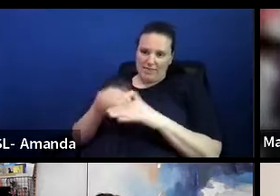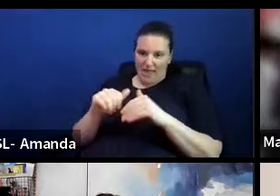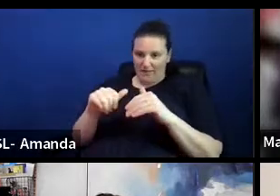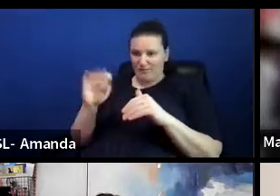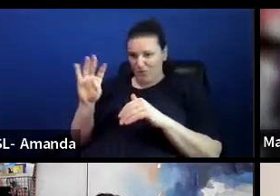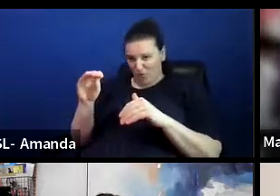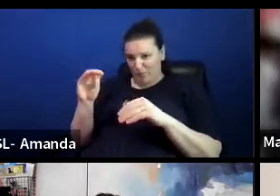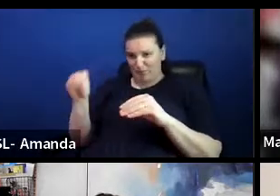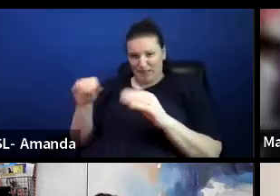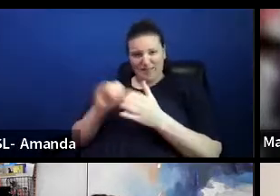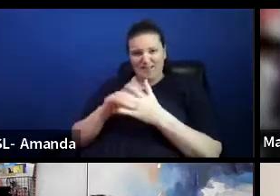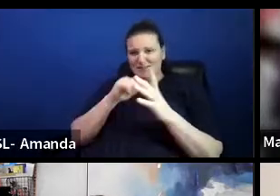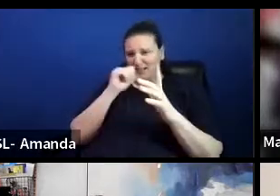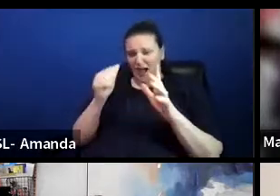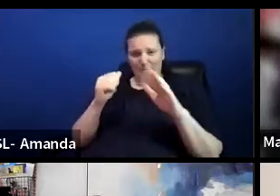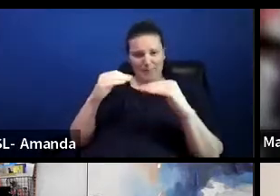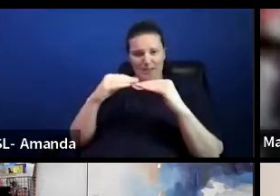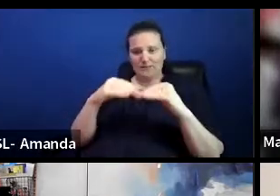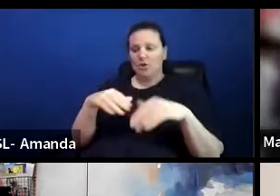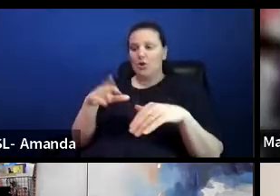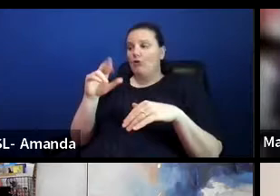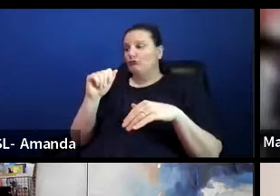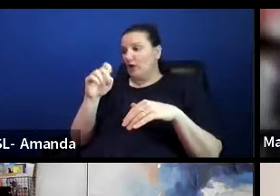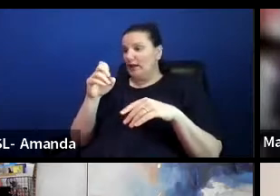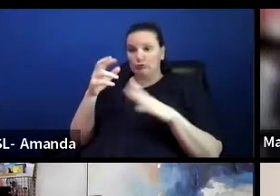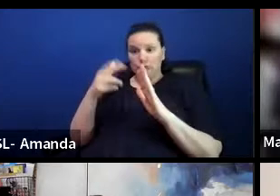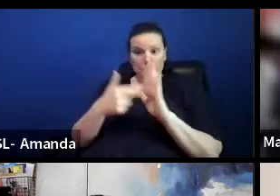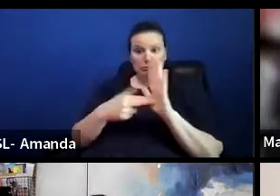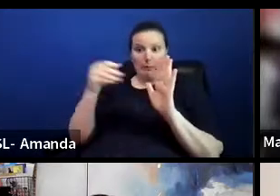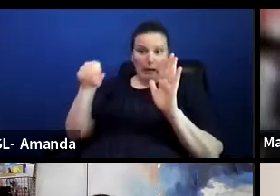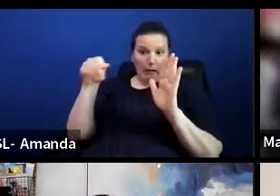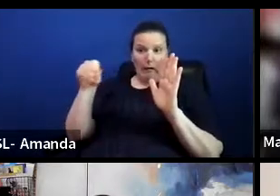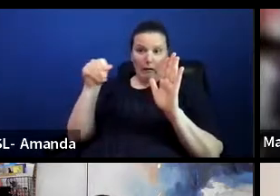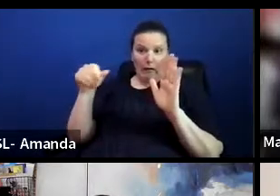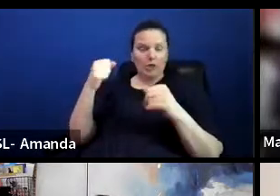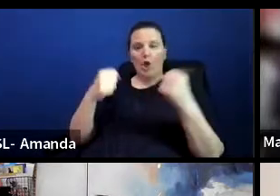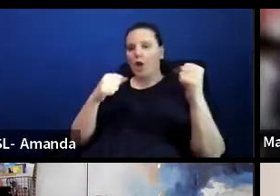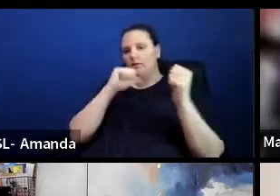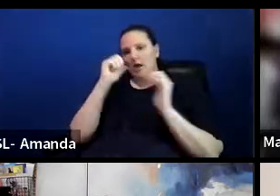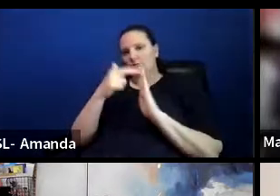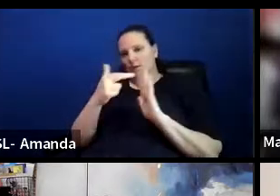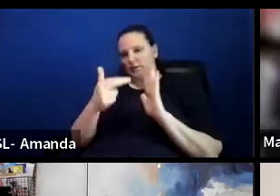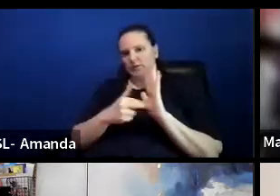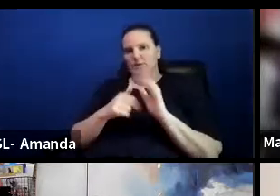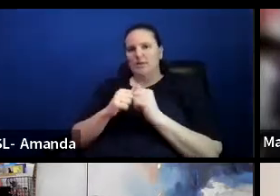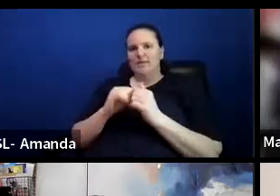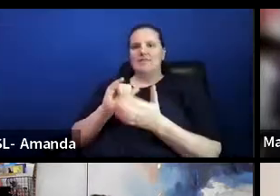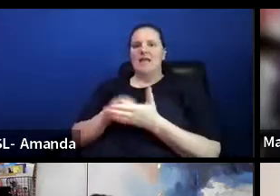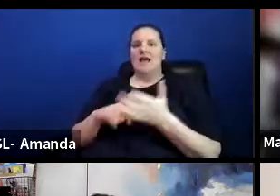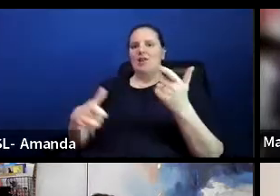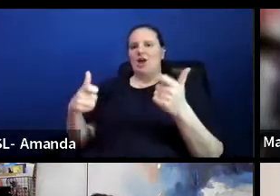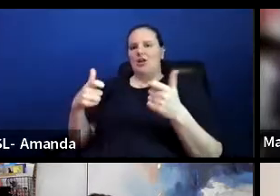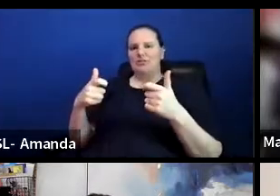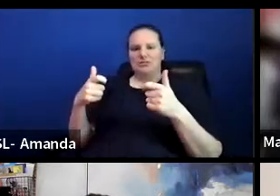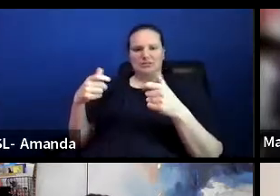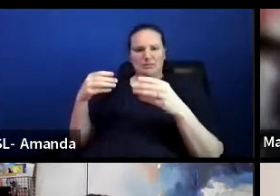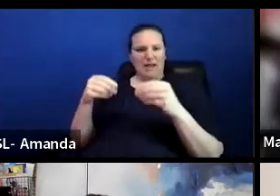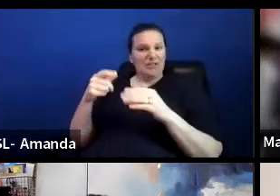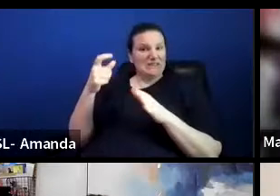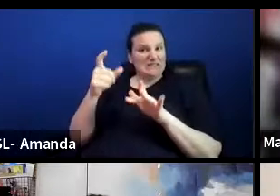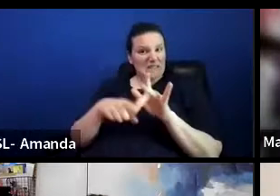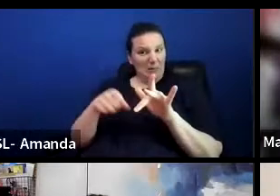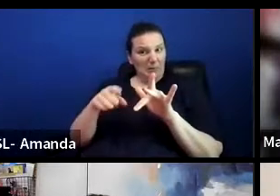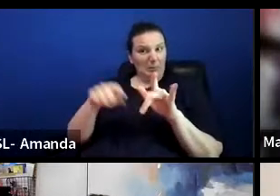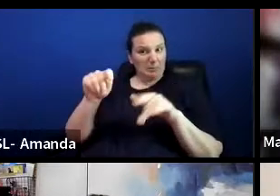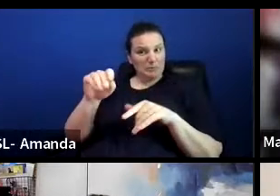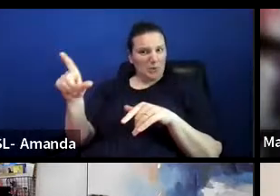cause an imbalance where freight's all registered and they're all paying, and cars aren't registered at this large number and they're skipping tolls unless there's a